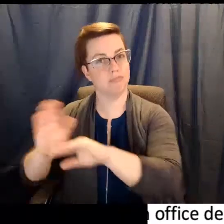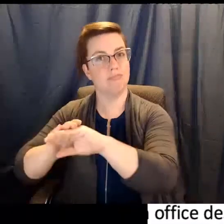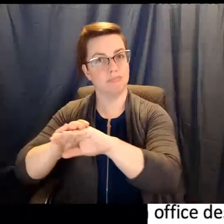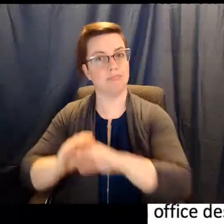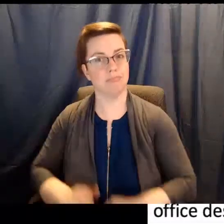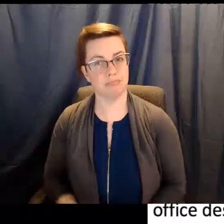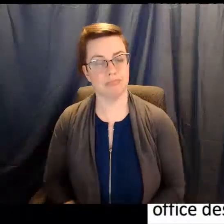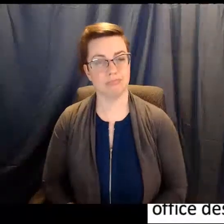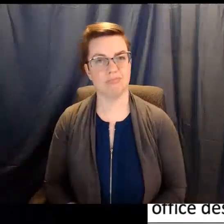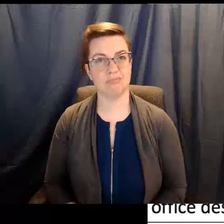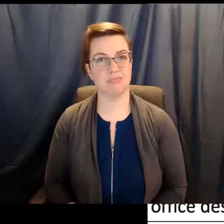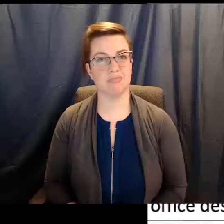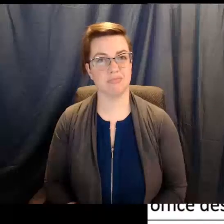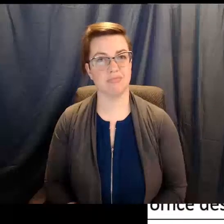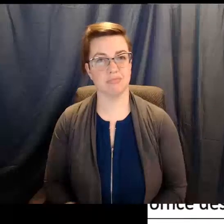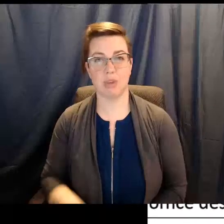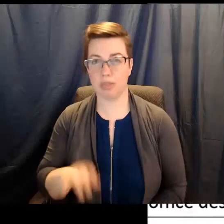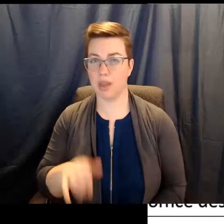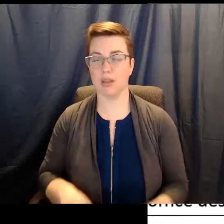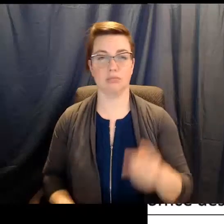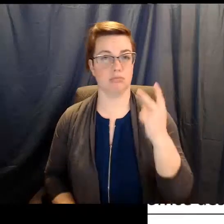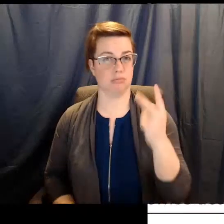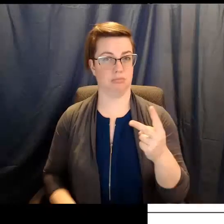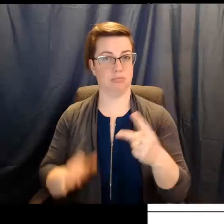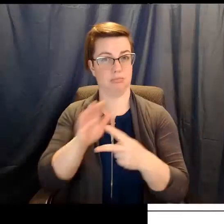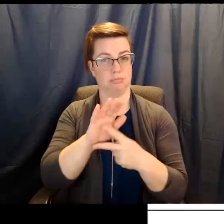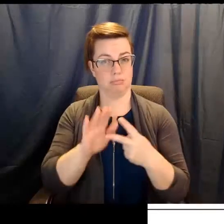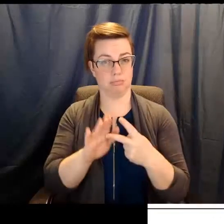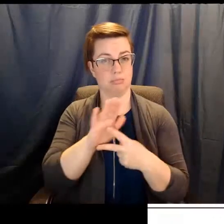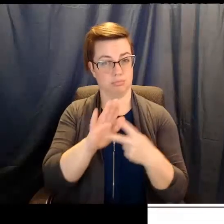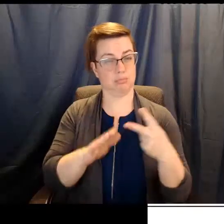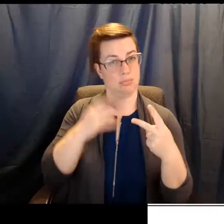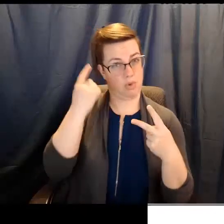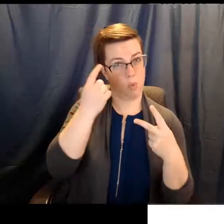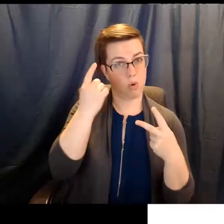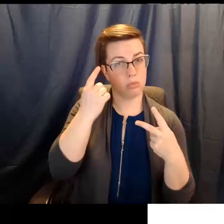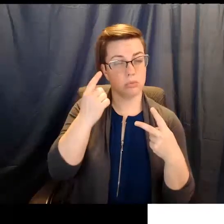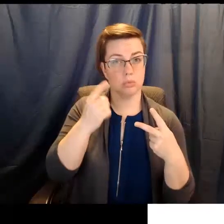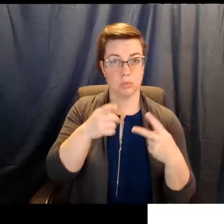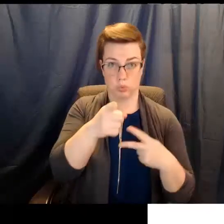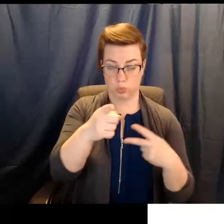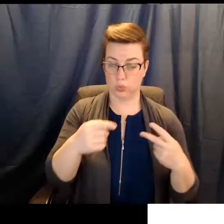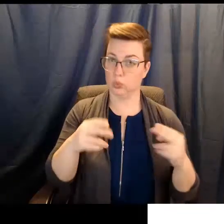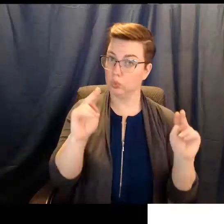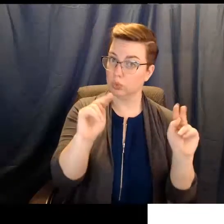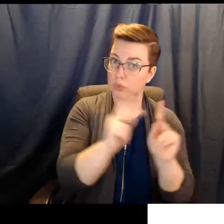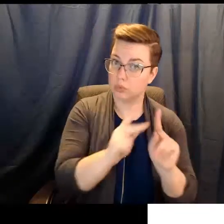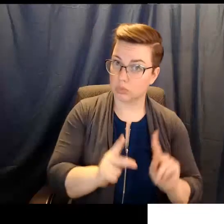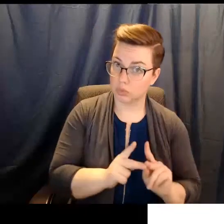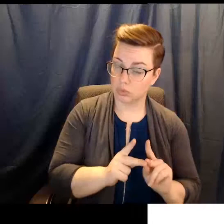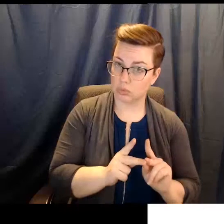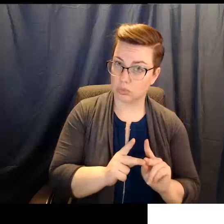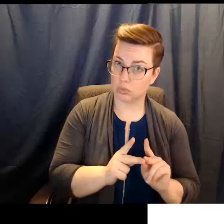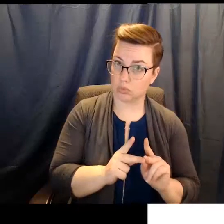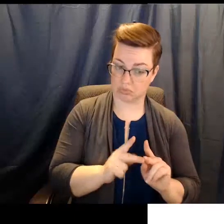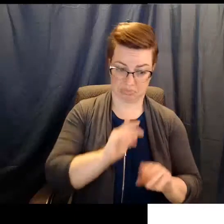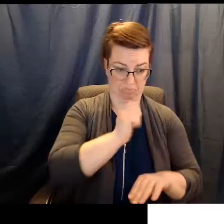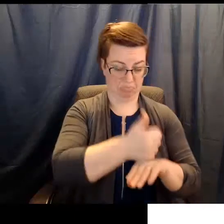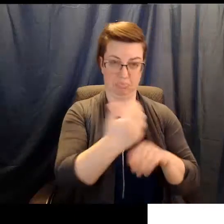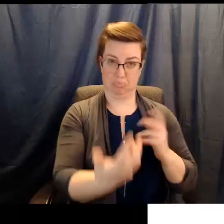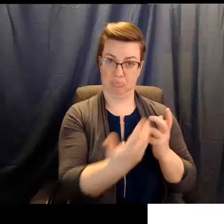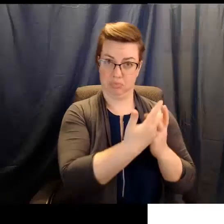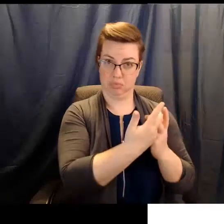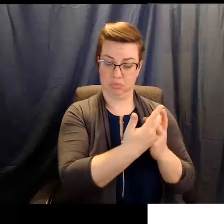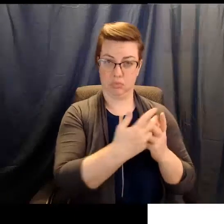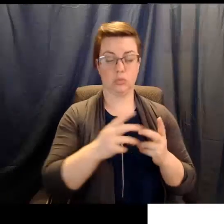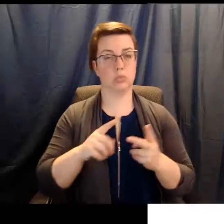Because those are your 2 questions. Am I set up for neutral positioning, and am I maximizing my movement and strategies throughout